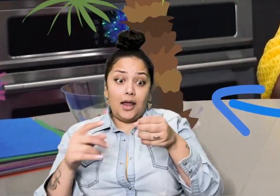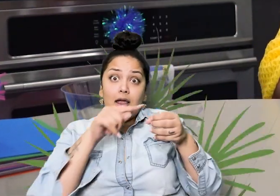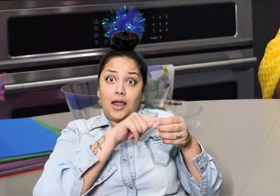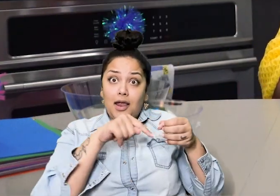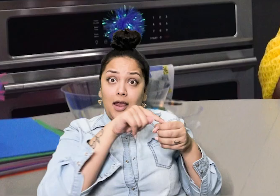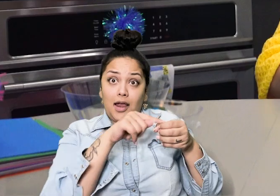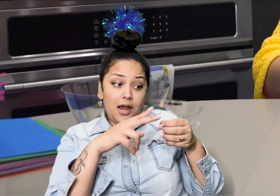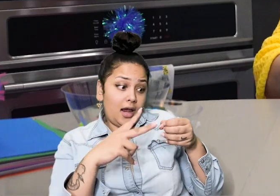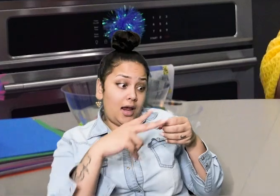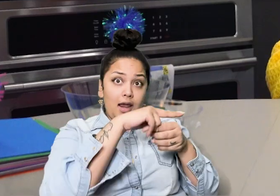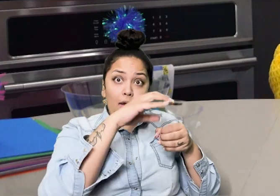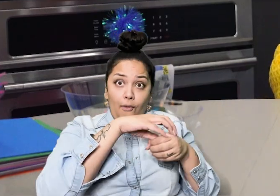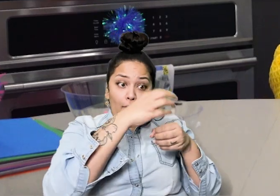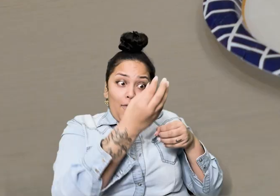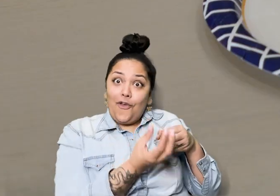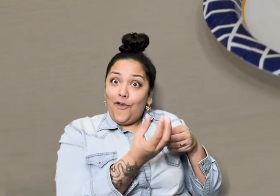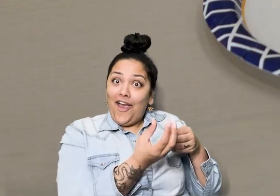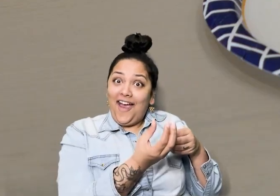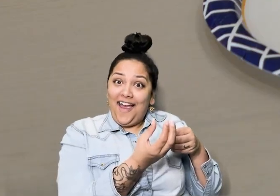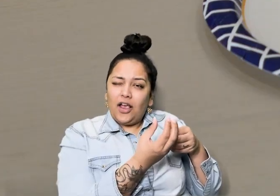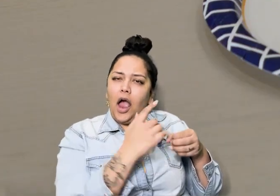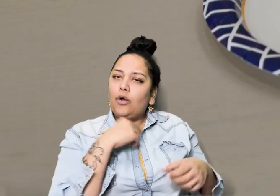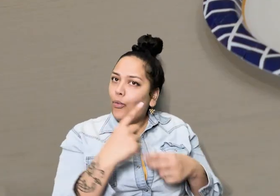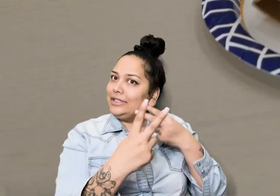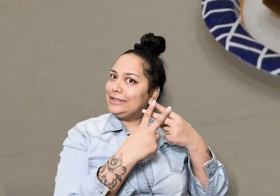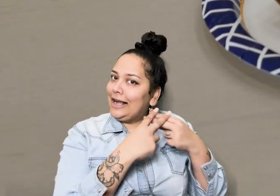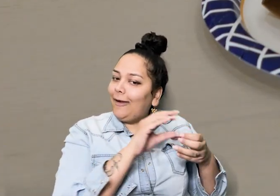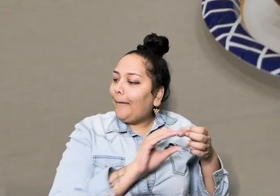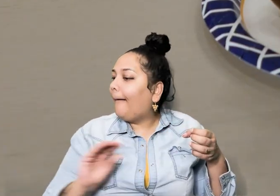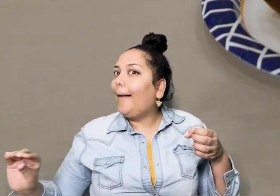So if I cut like this,